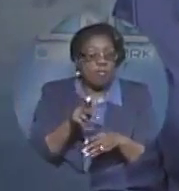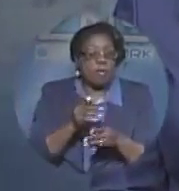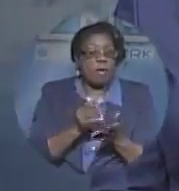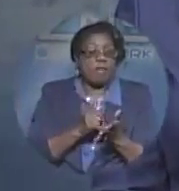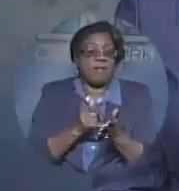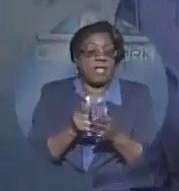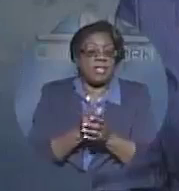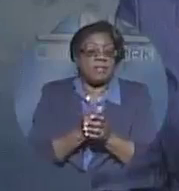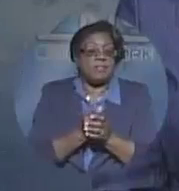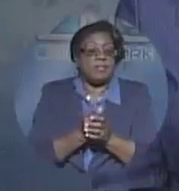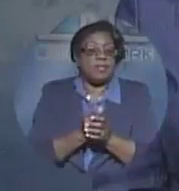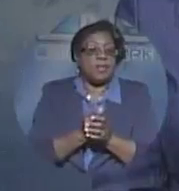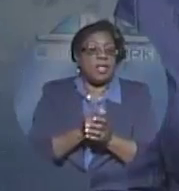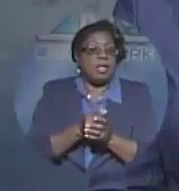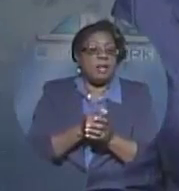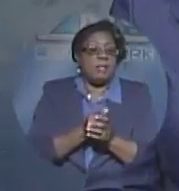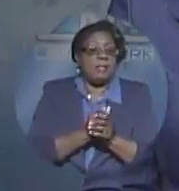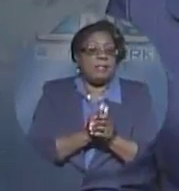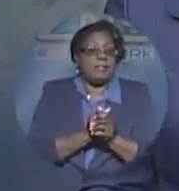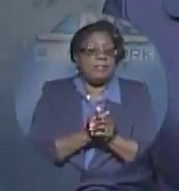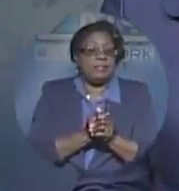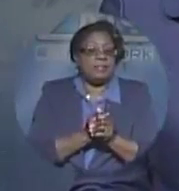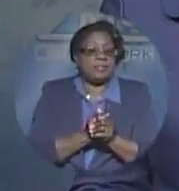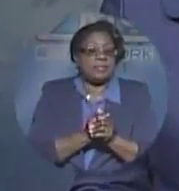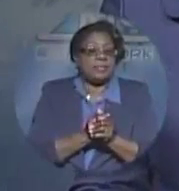the WikiLeaks report also alleged.